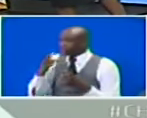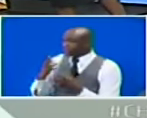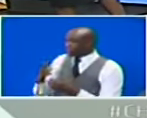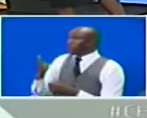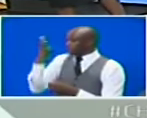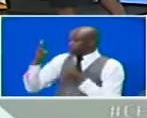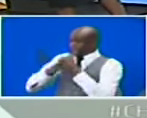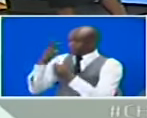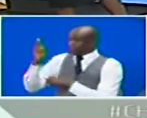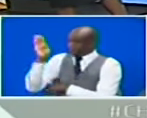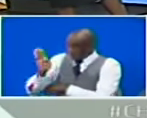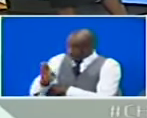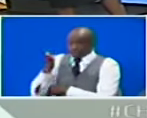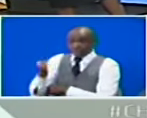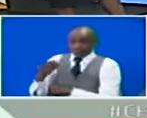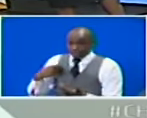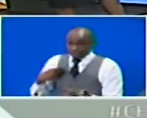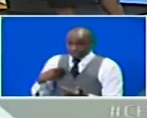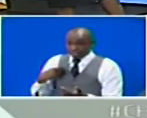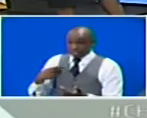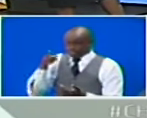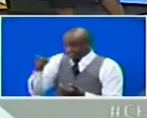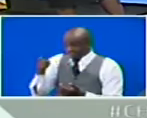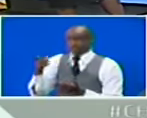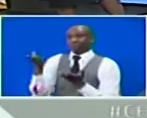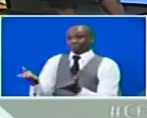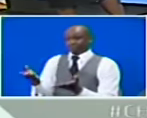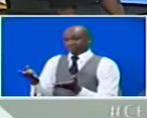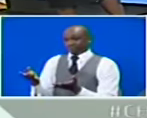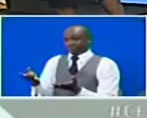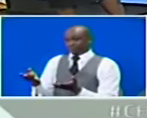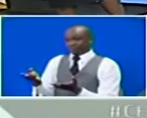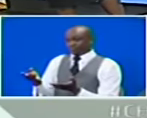492 billion. It's like we call it the deficit, the shortfall. Mm-hmm. Yes.